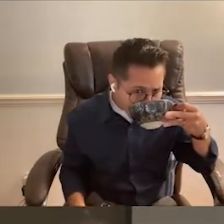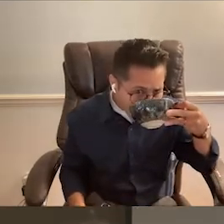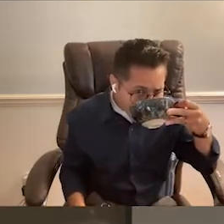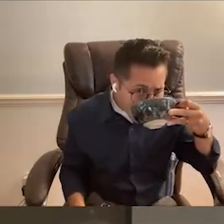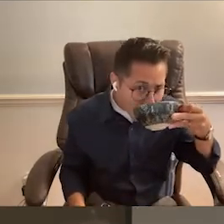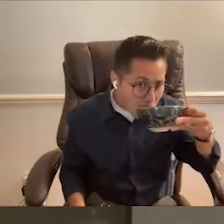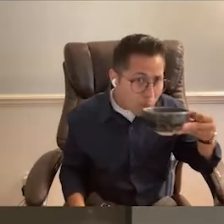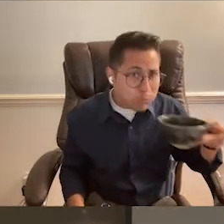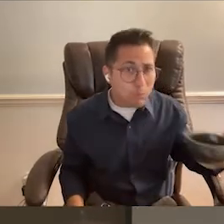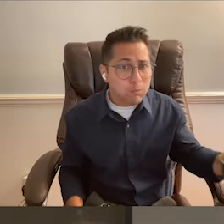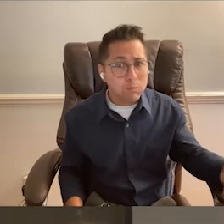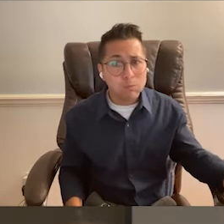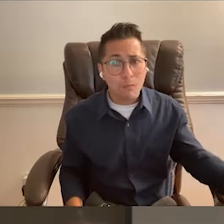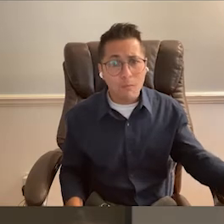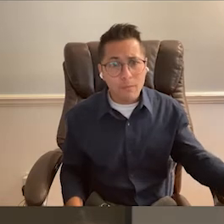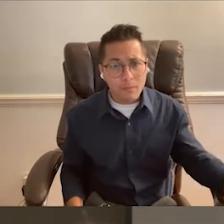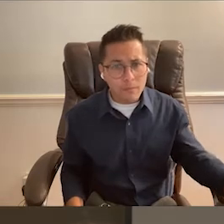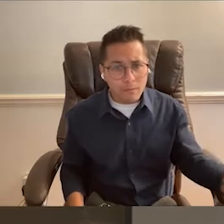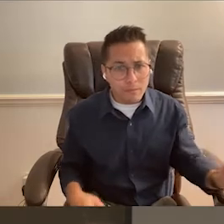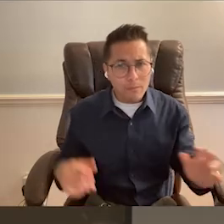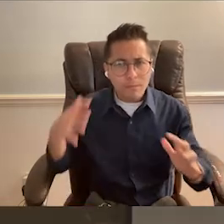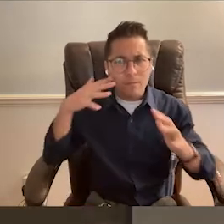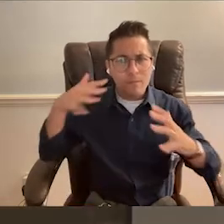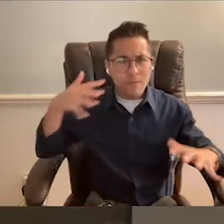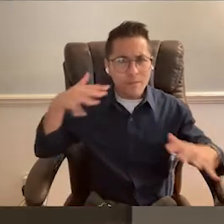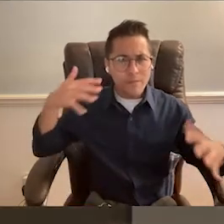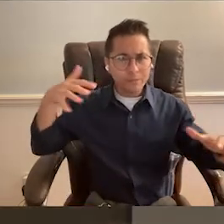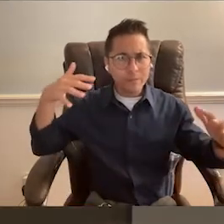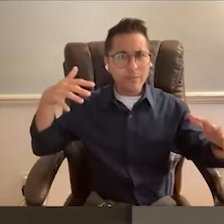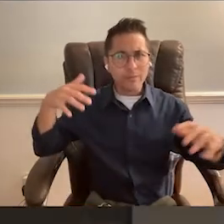yeah. Okay. Okay.